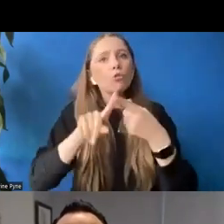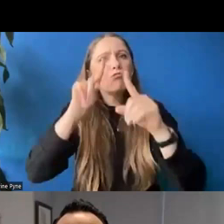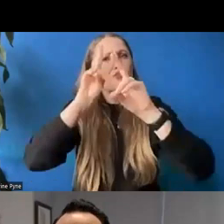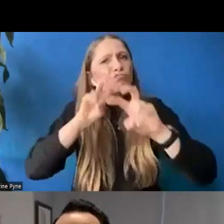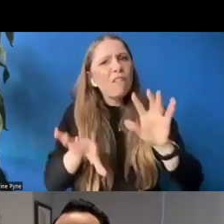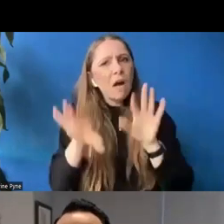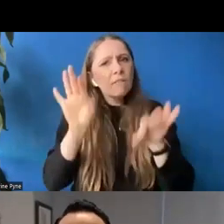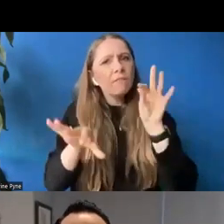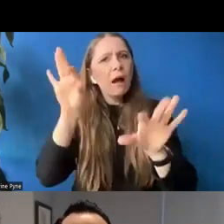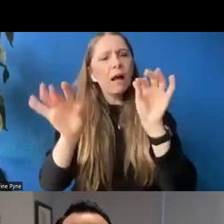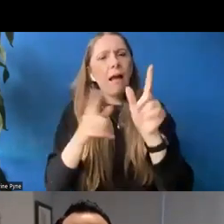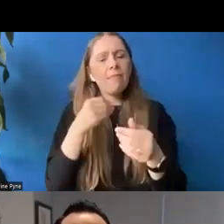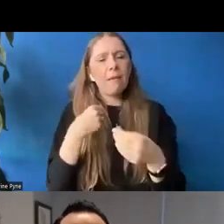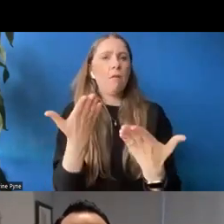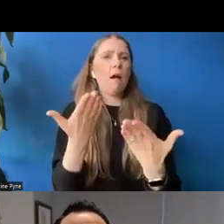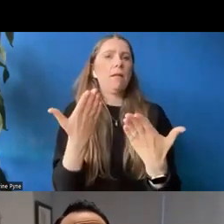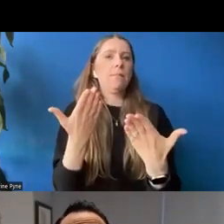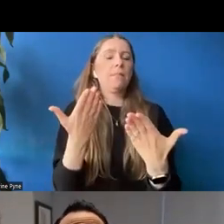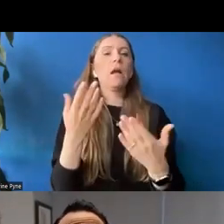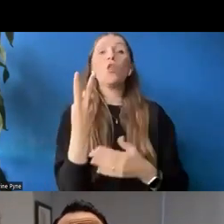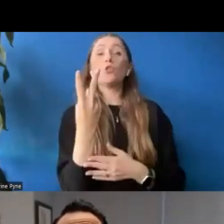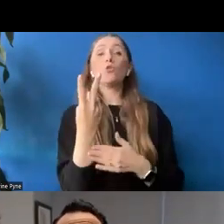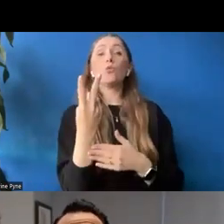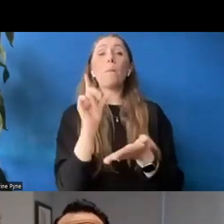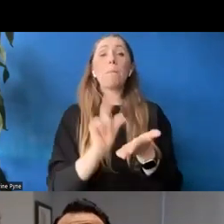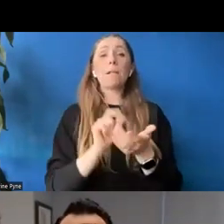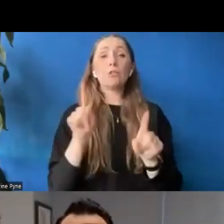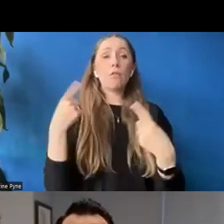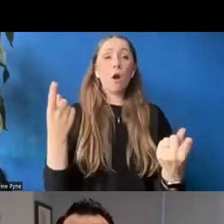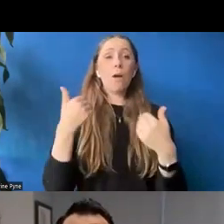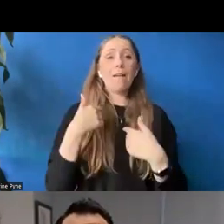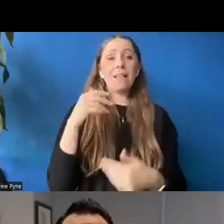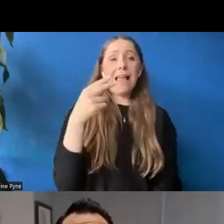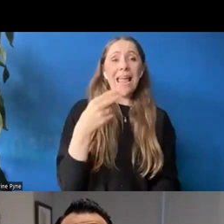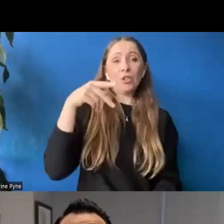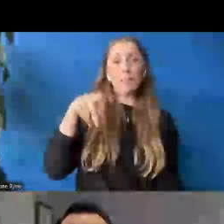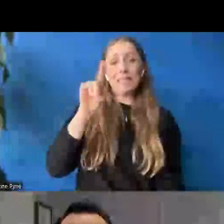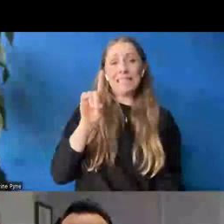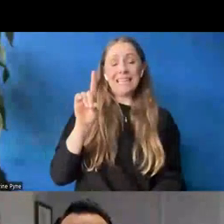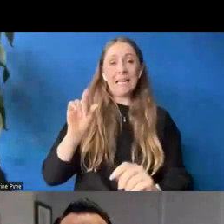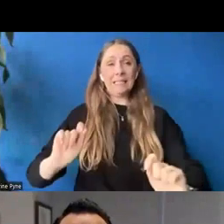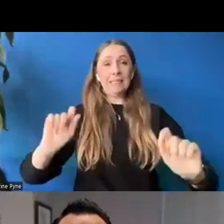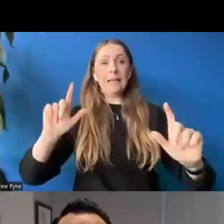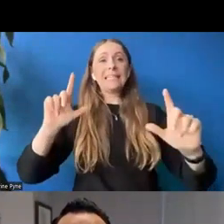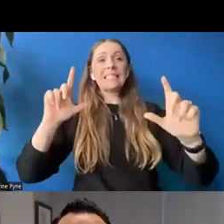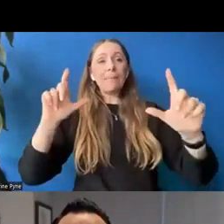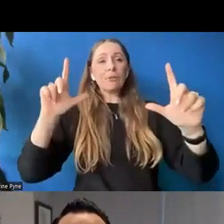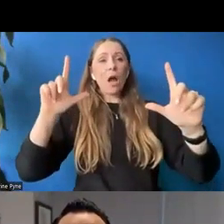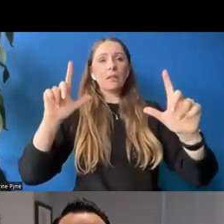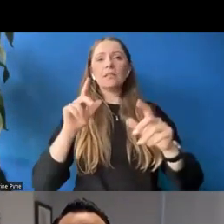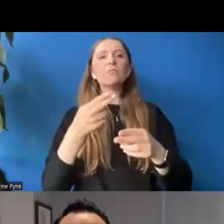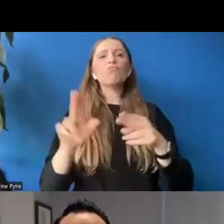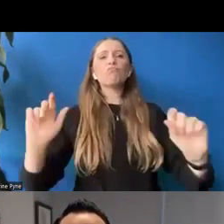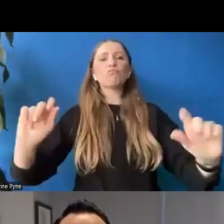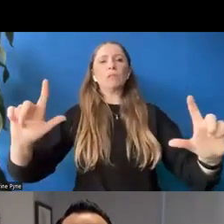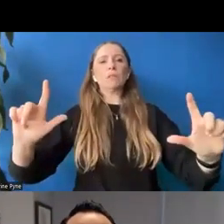briefly give you an overview of the 2 that have been published so far. The HPD snapshot, hpd.ca.gov,